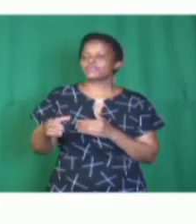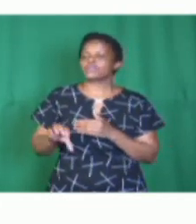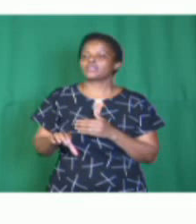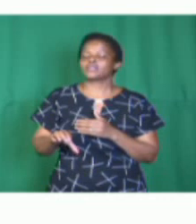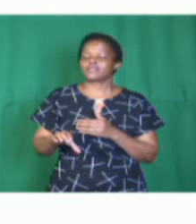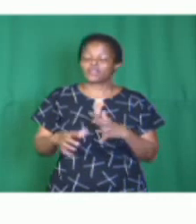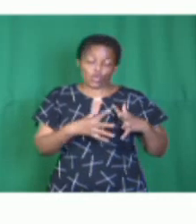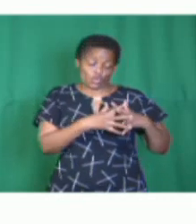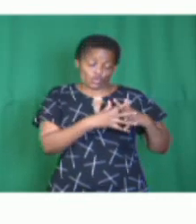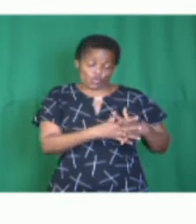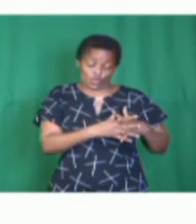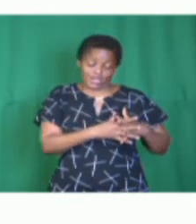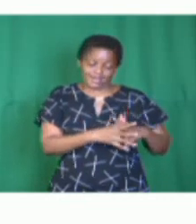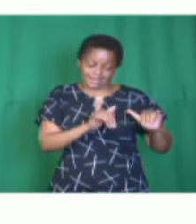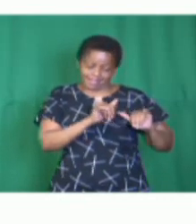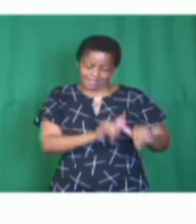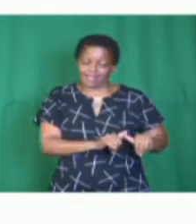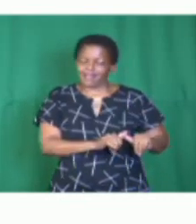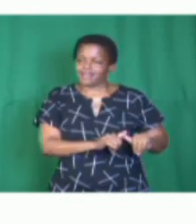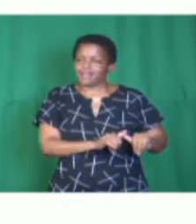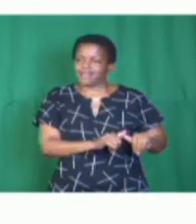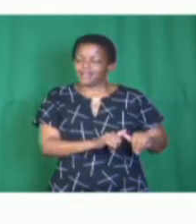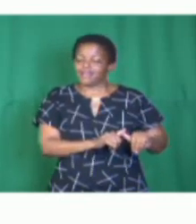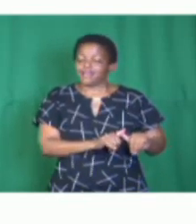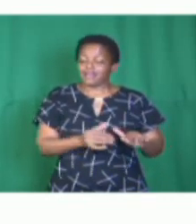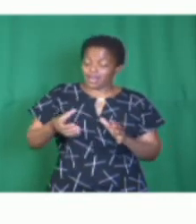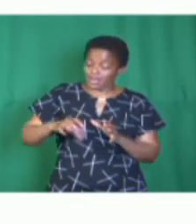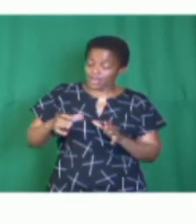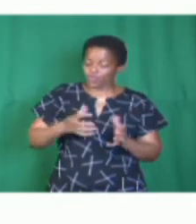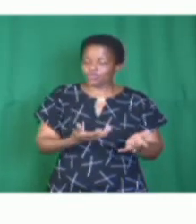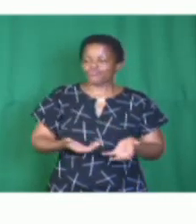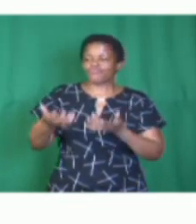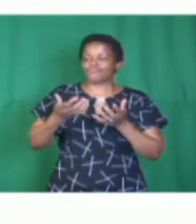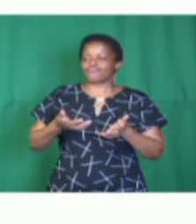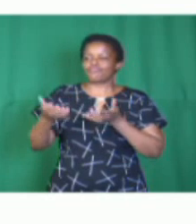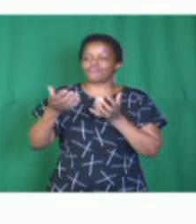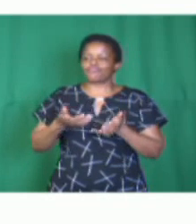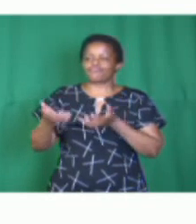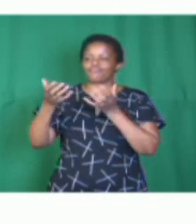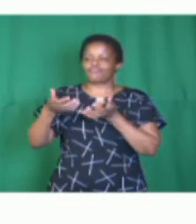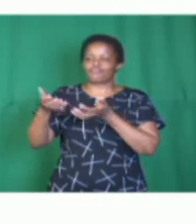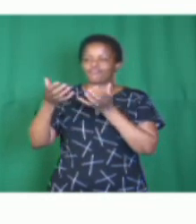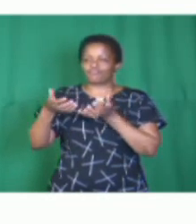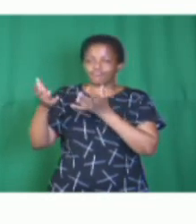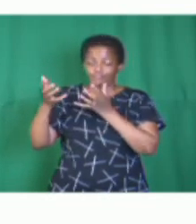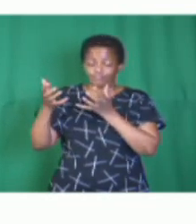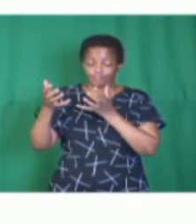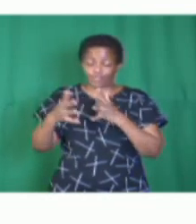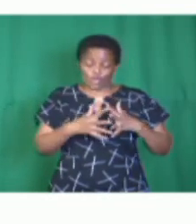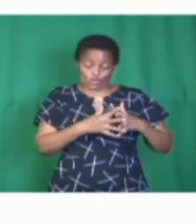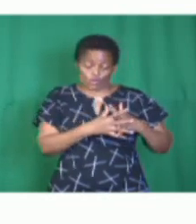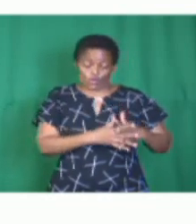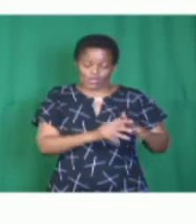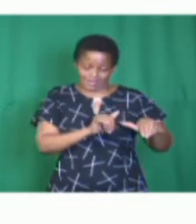the container after the liquid has evaporated. So the solid stays behind in the